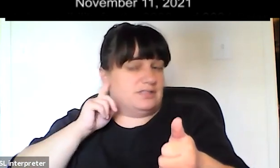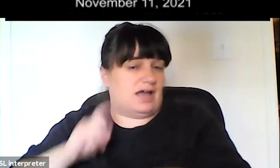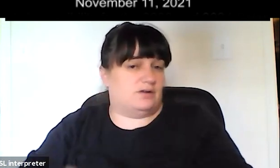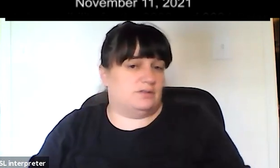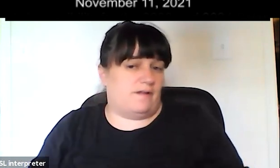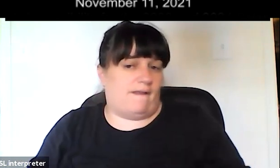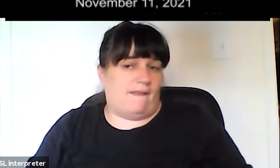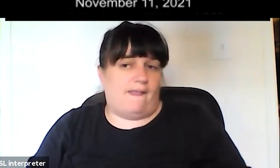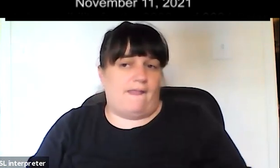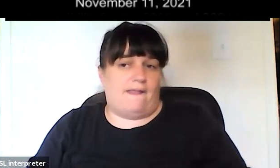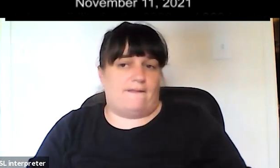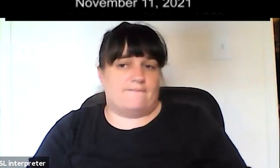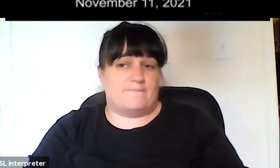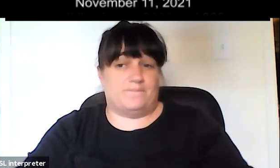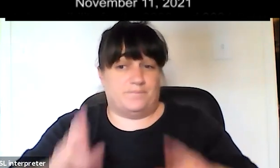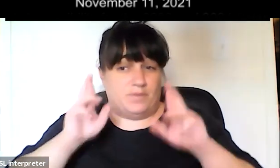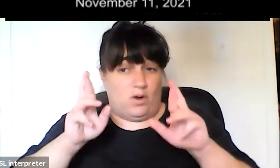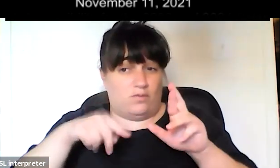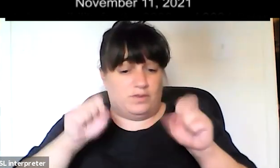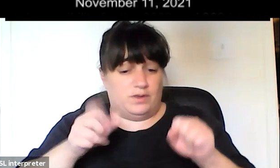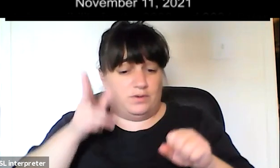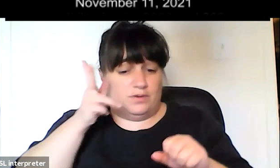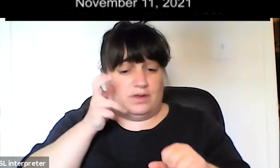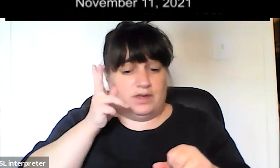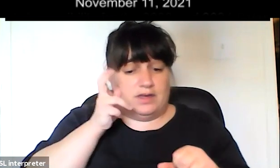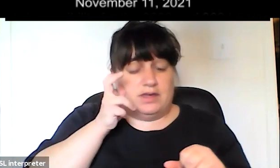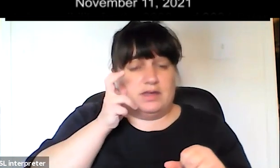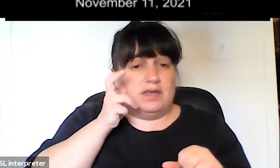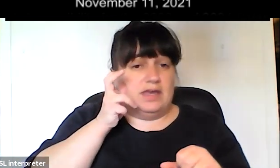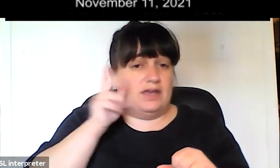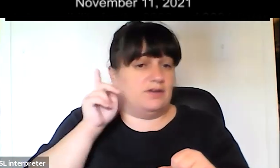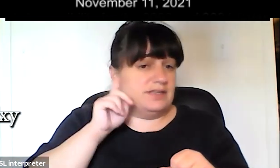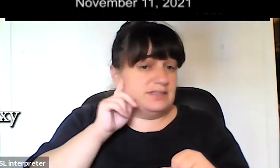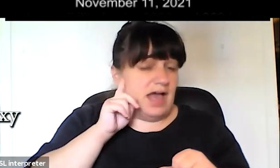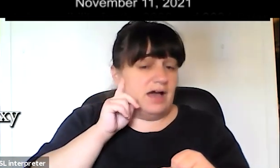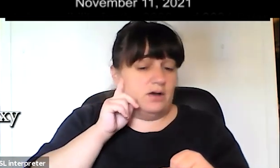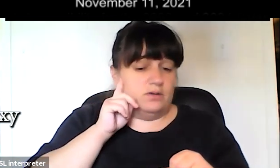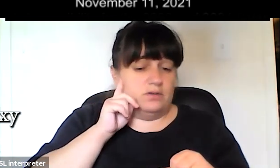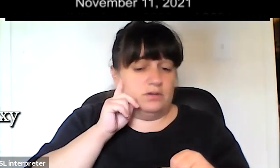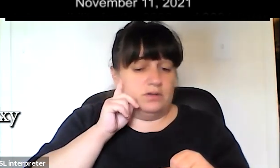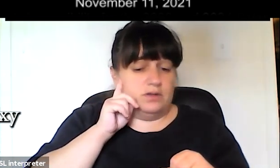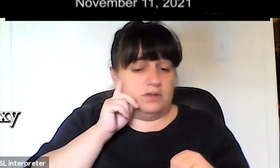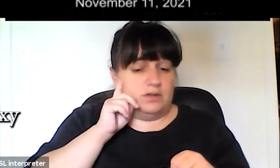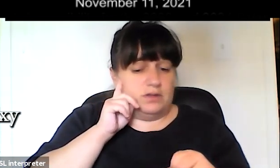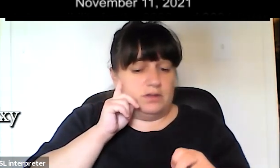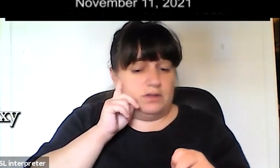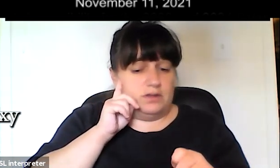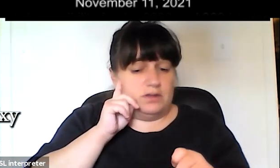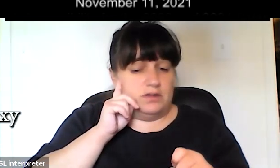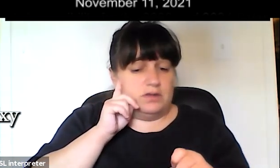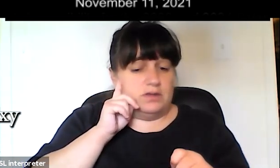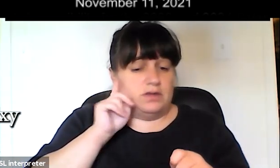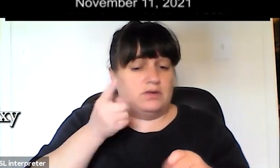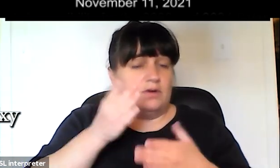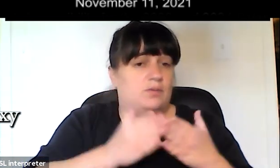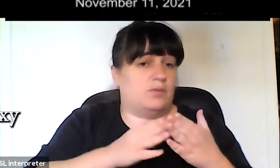scale. So hopefully you'll all be able to hear the sound as I play them. This first piece is the